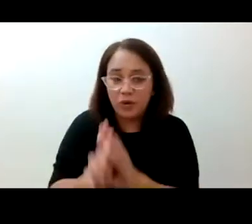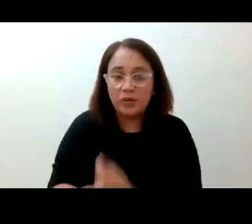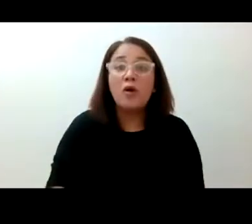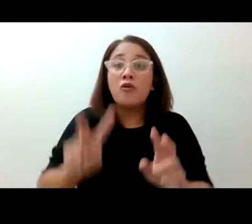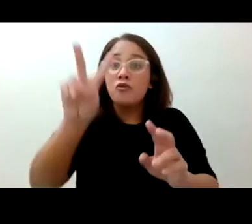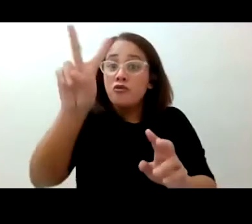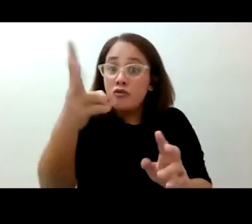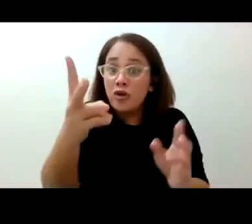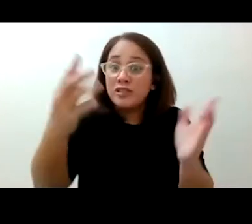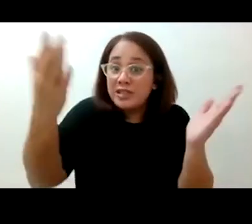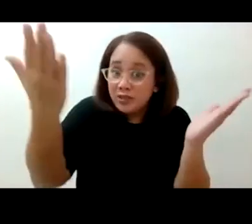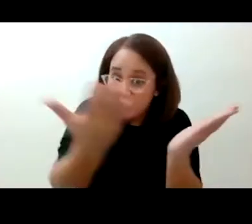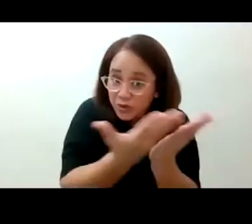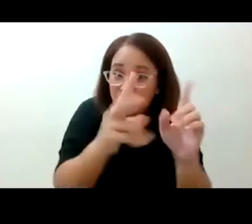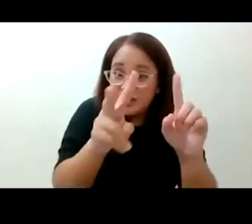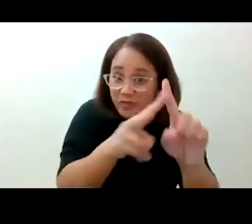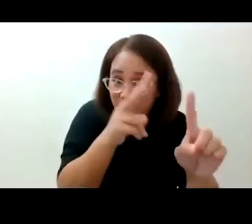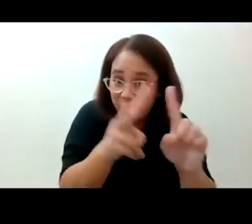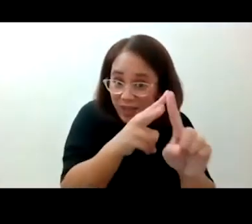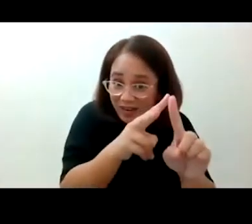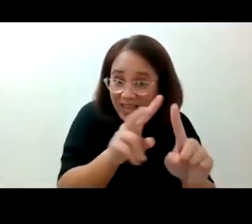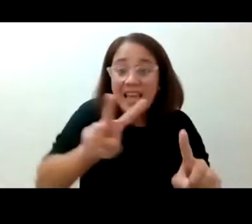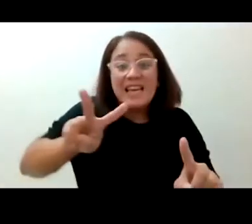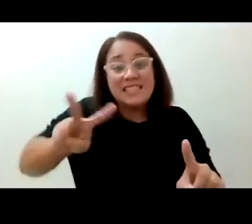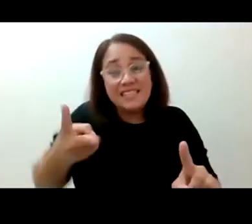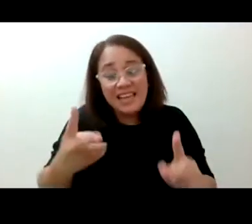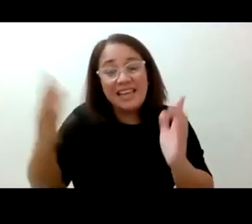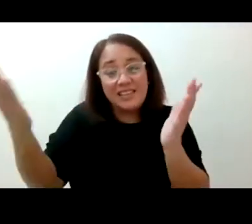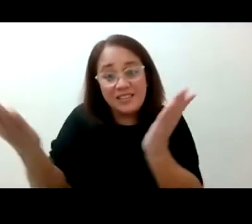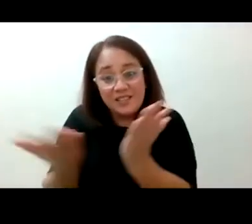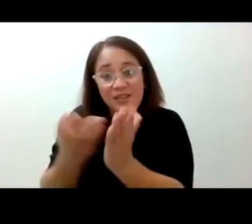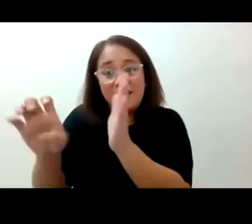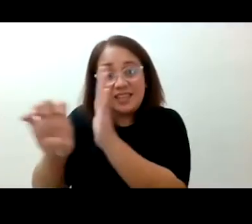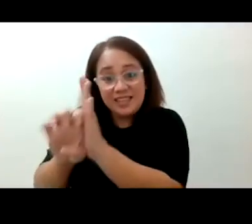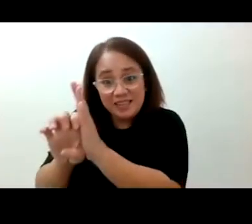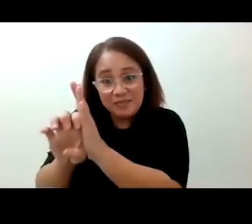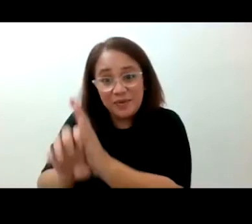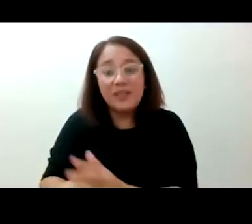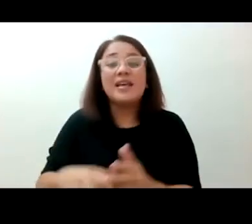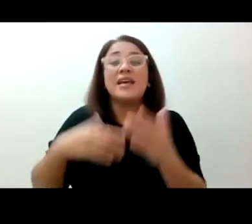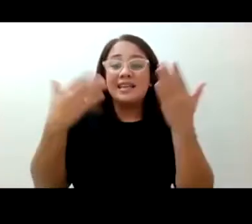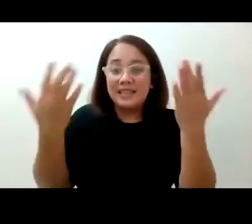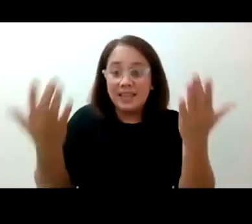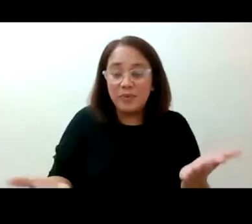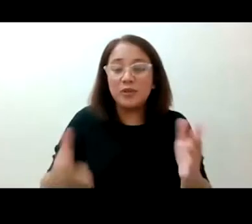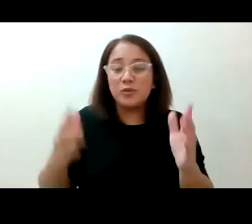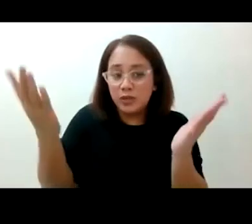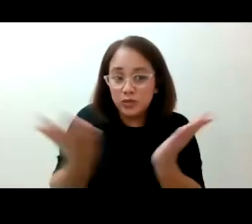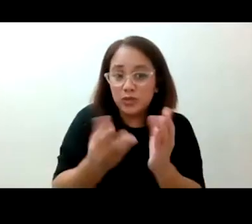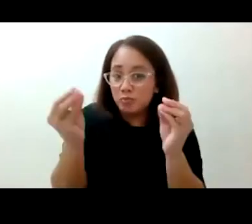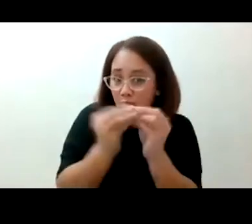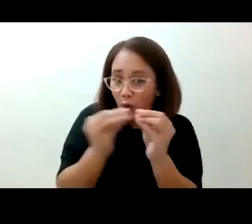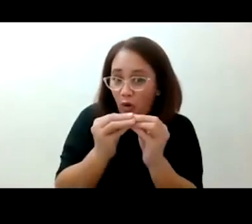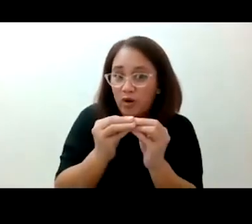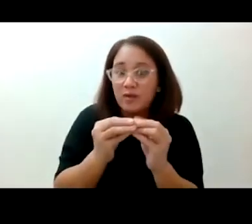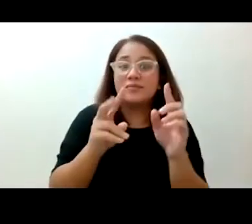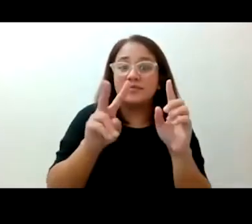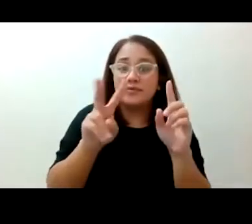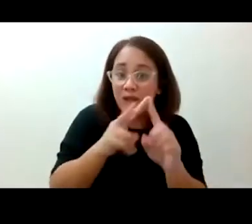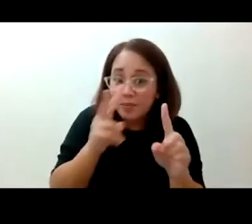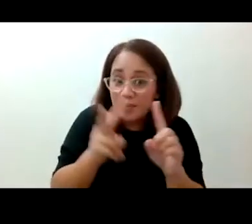we introduce example. Then we introduce more vocabulary and we introduce example. Okay.